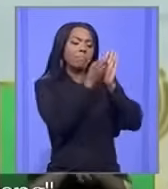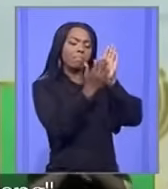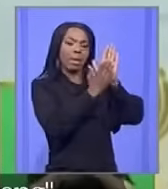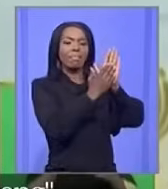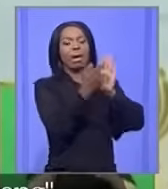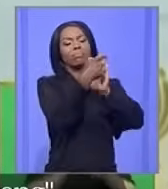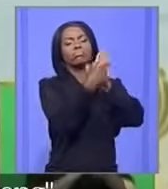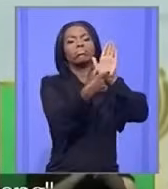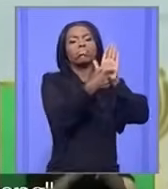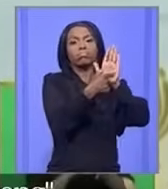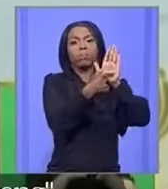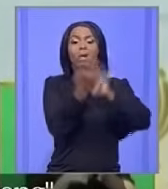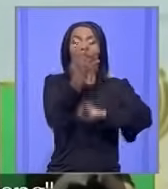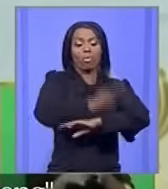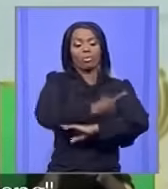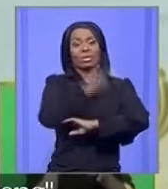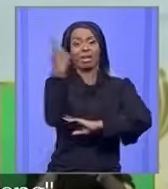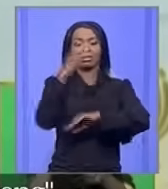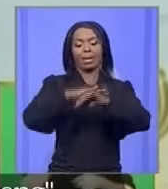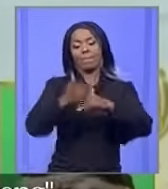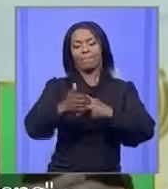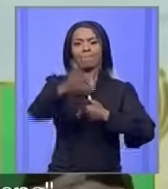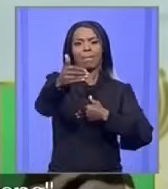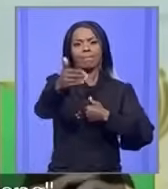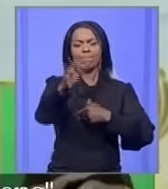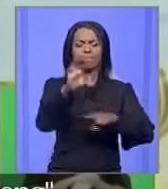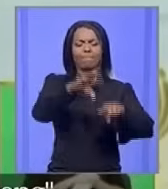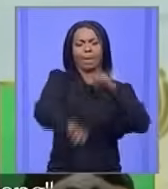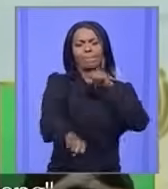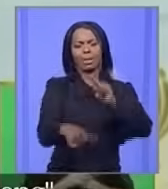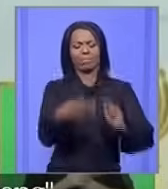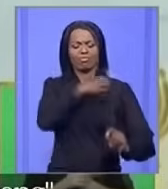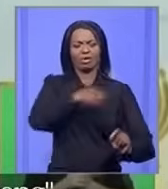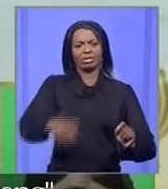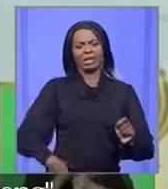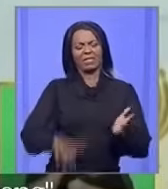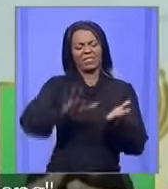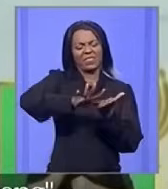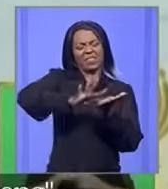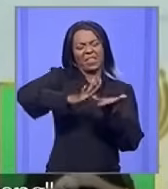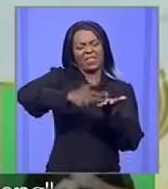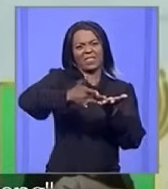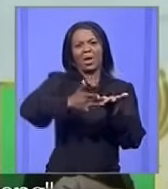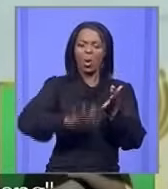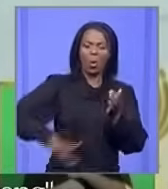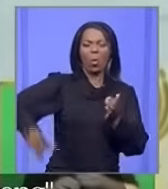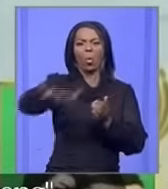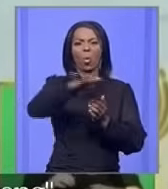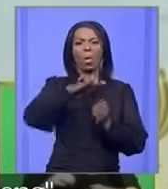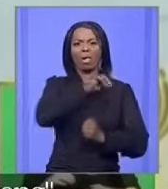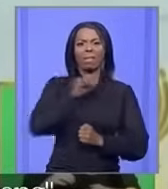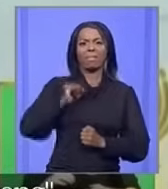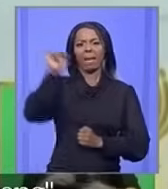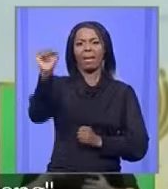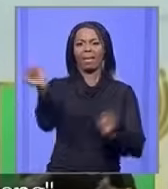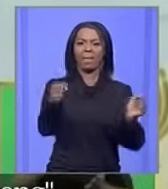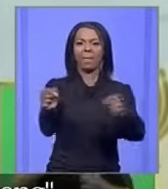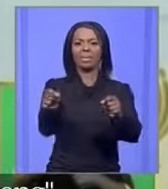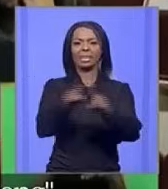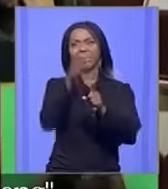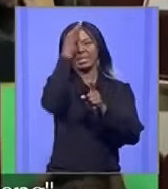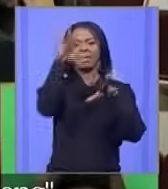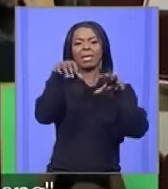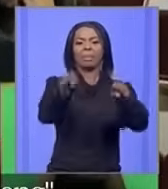In just 4 days' time, we will find this president's fingerprints all over cadre deployment and state